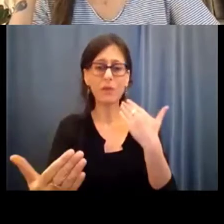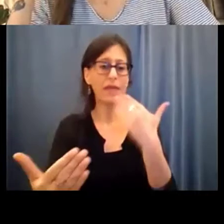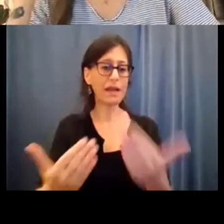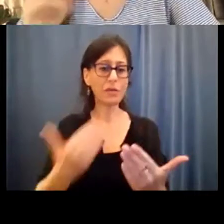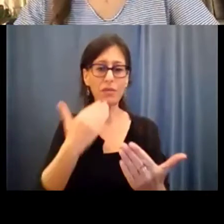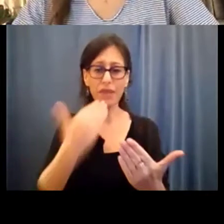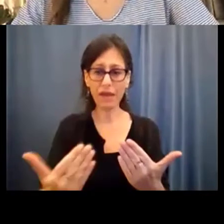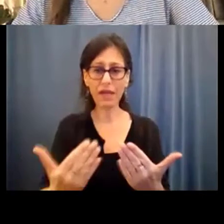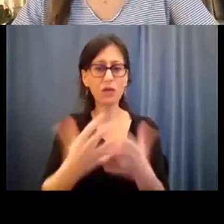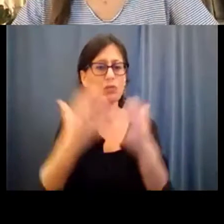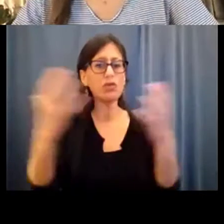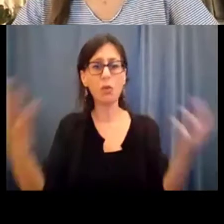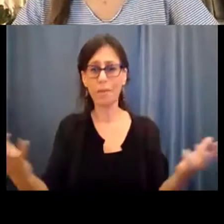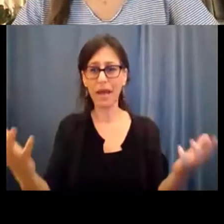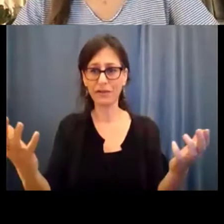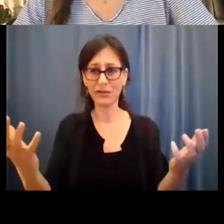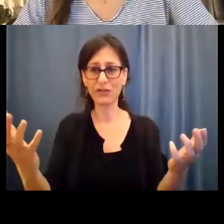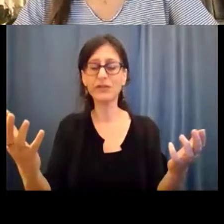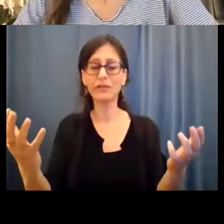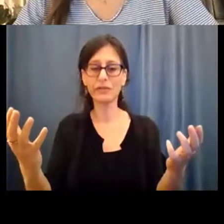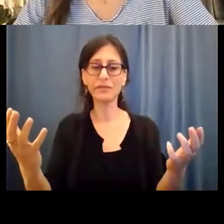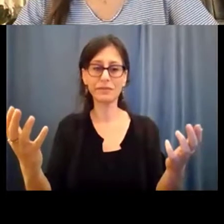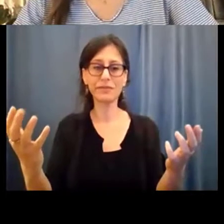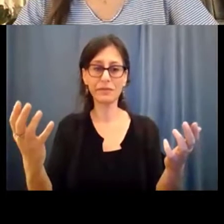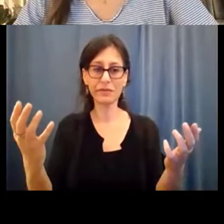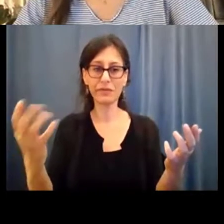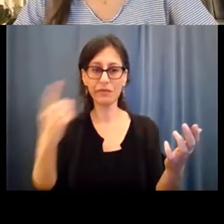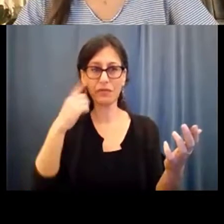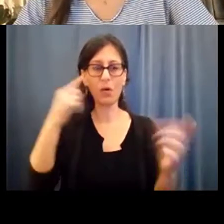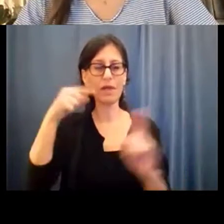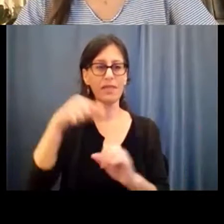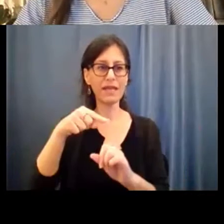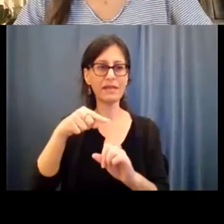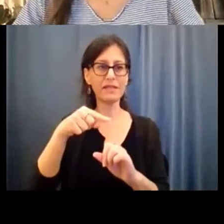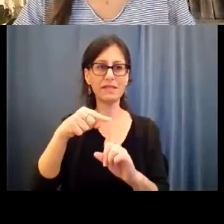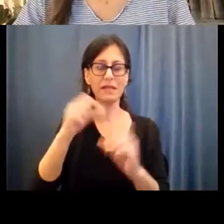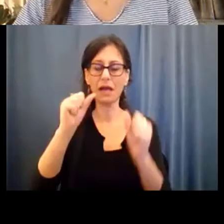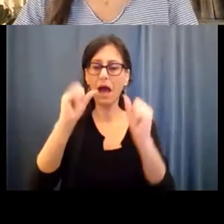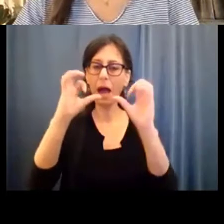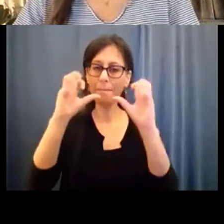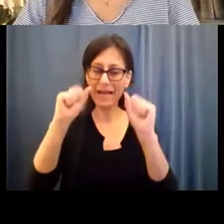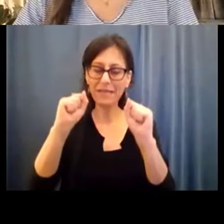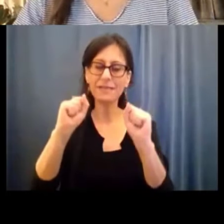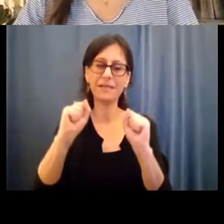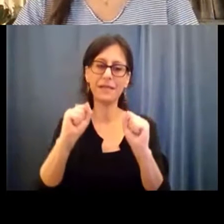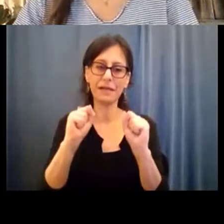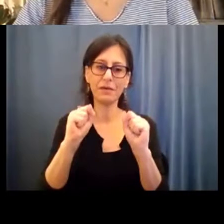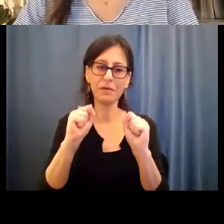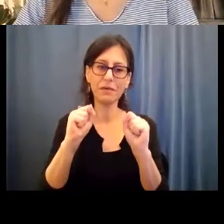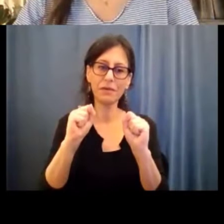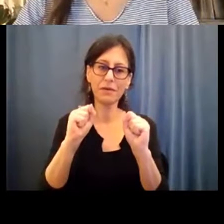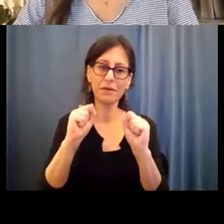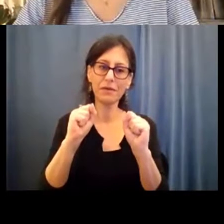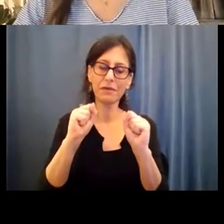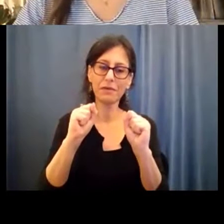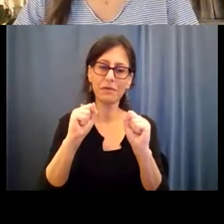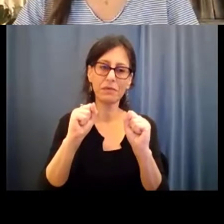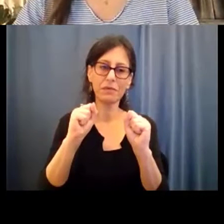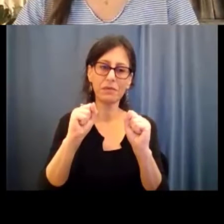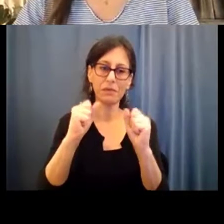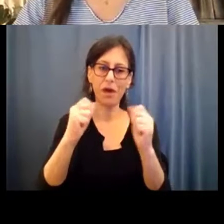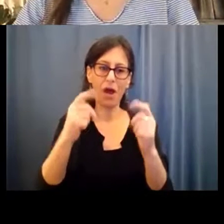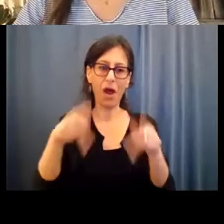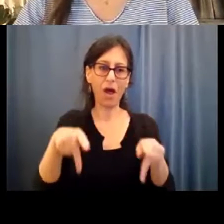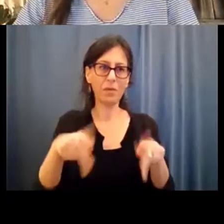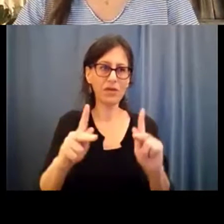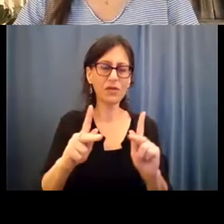Let me from Wow. this ability to